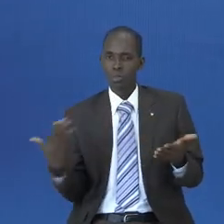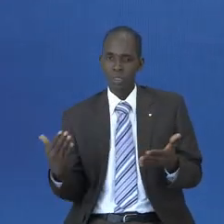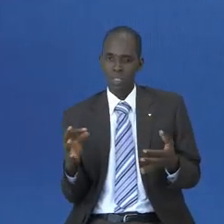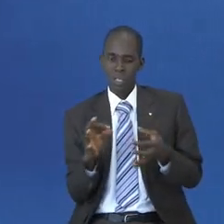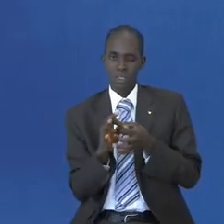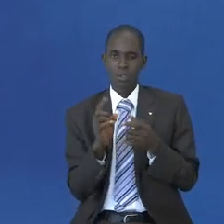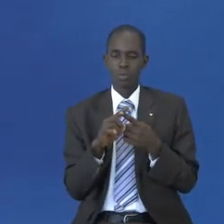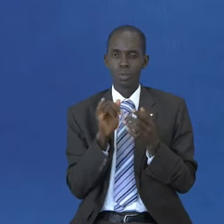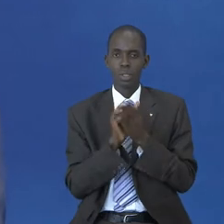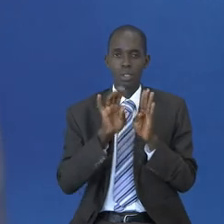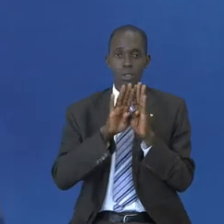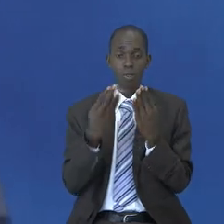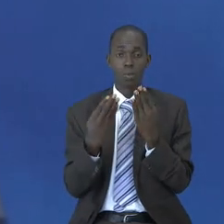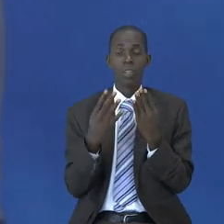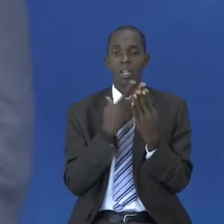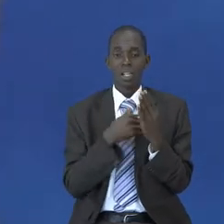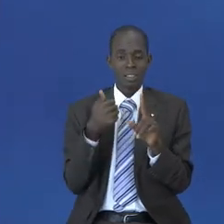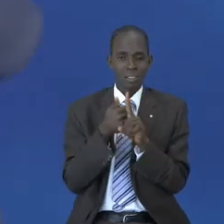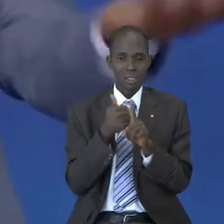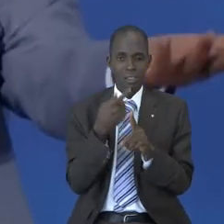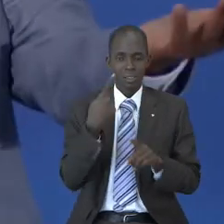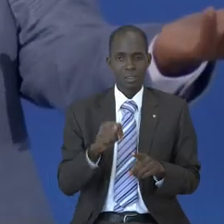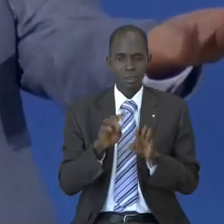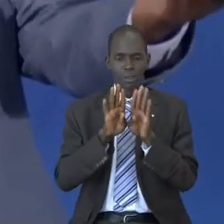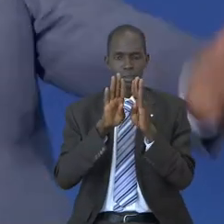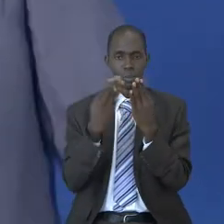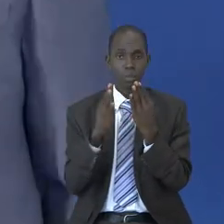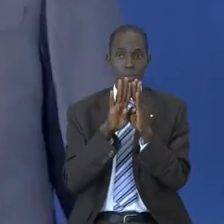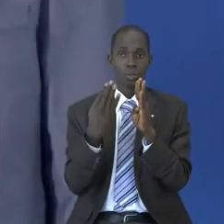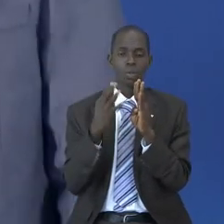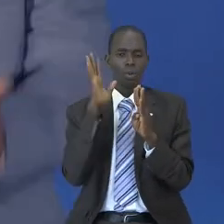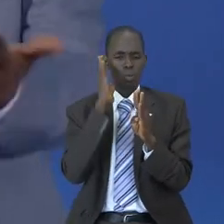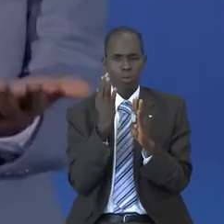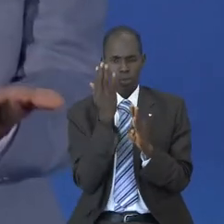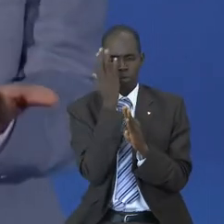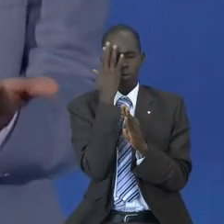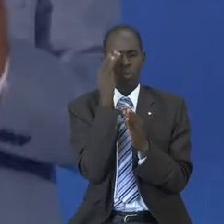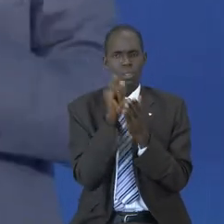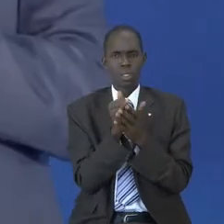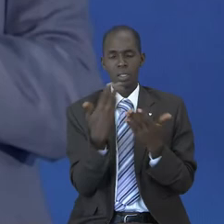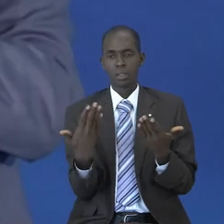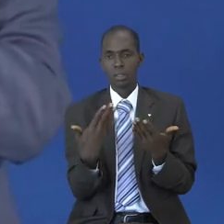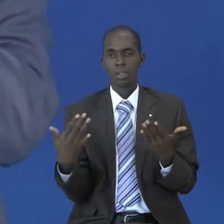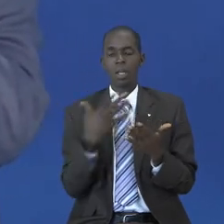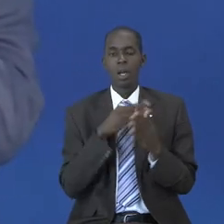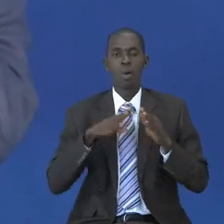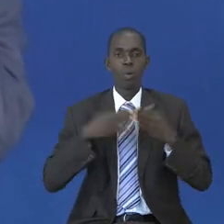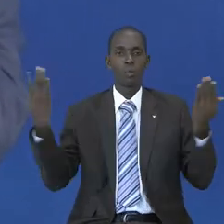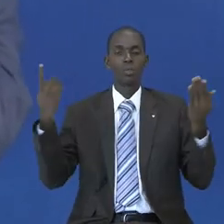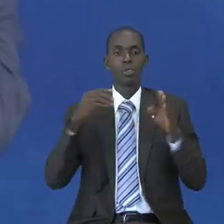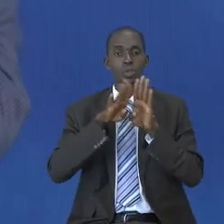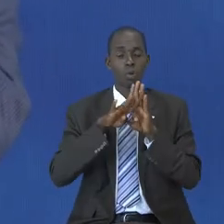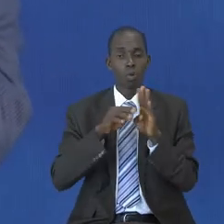coming in, the door will recognize that chip, and the door just opens like that. The same thing that when God gives